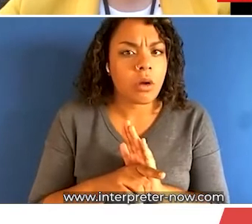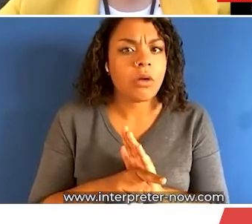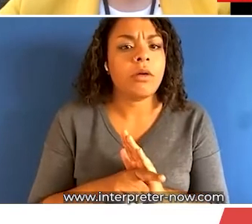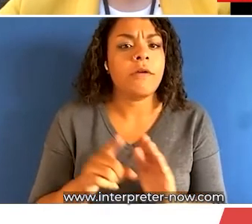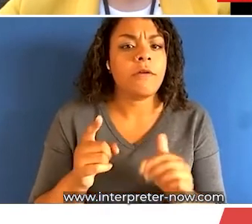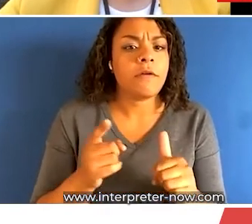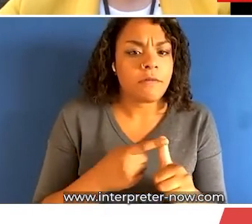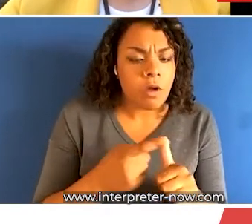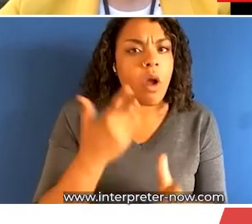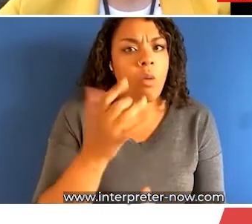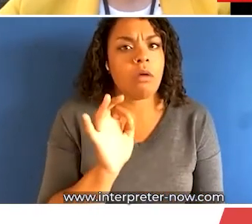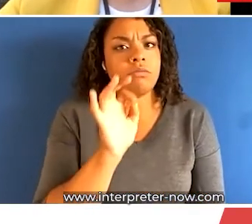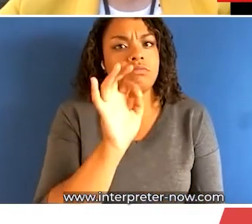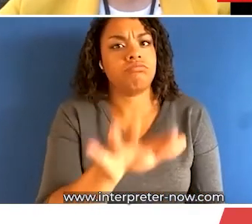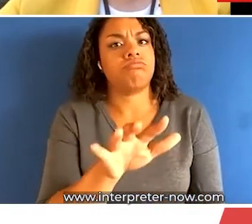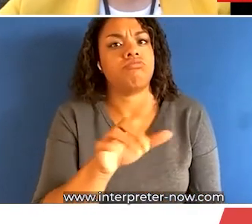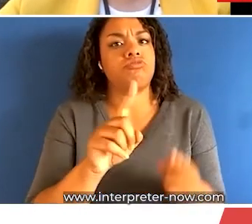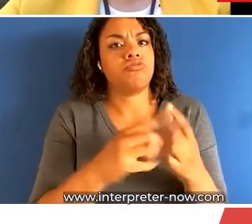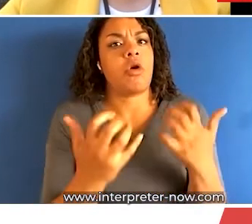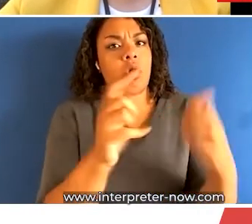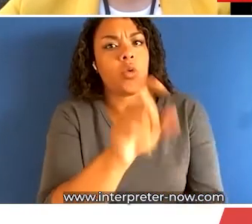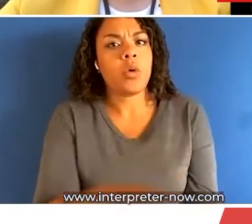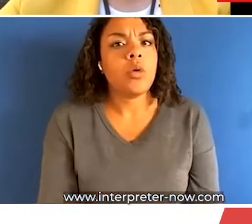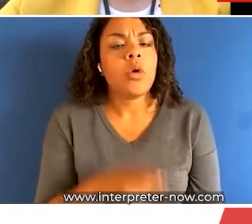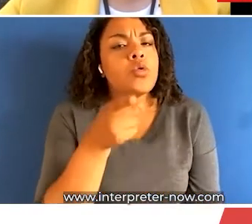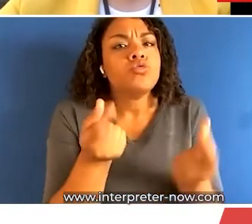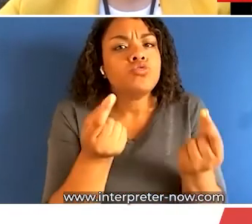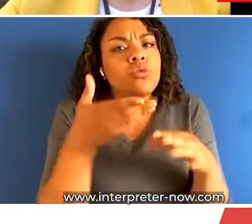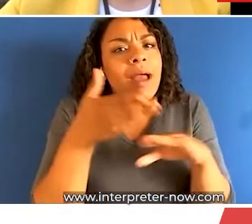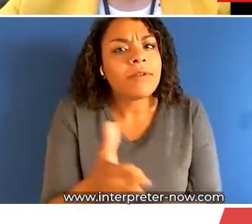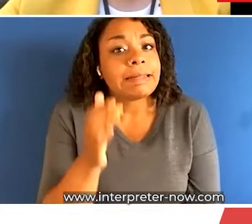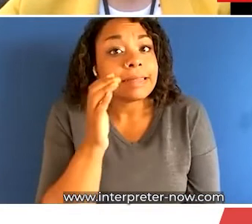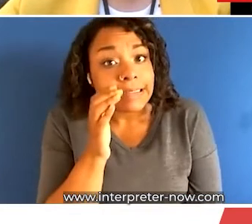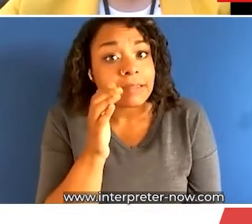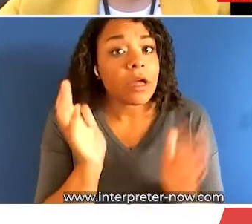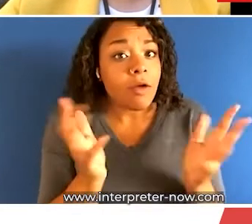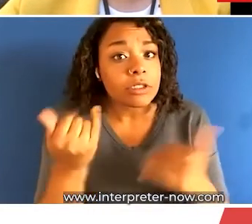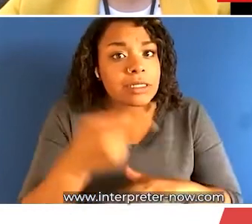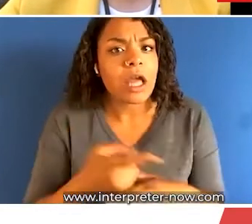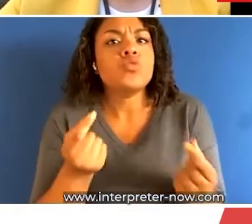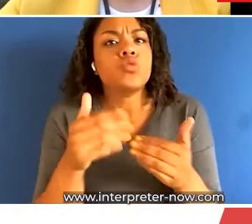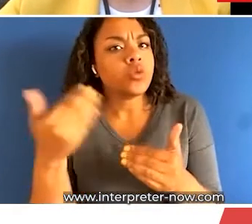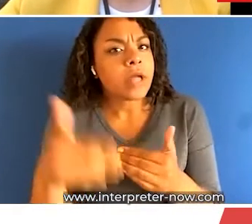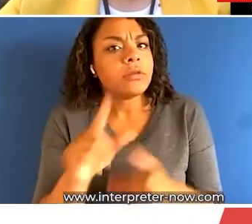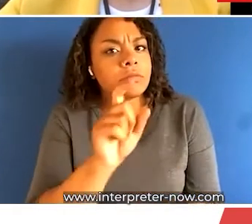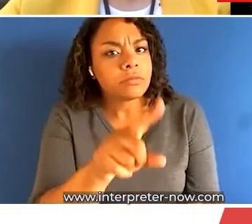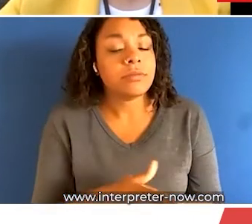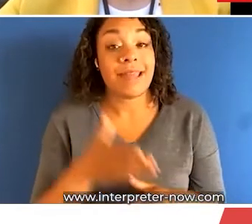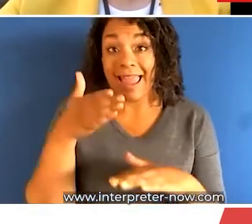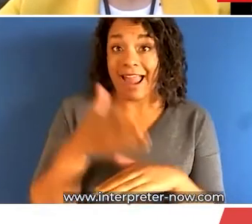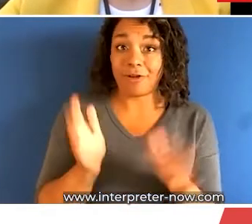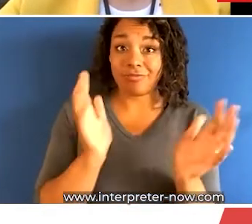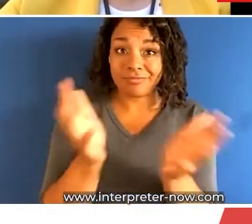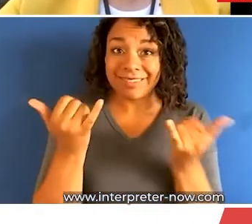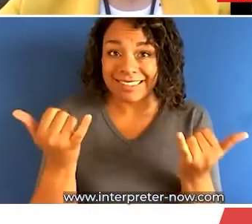launch to the whole audience this question. What are you going to do after listening to this conversation today? And at the end of this conversation, I